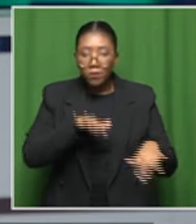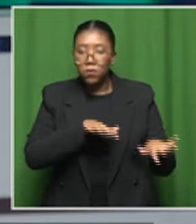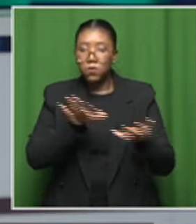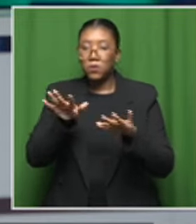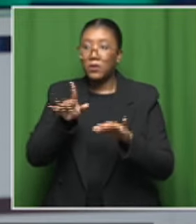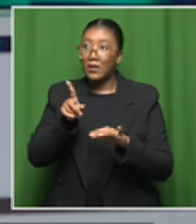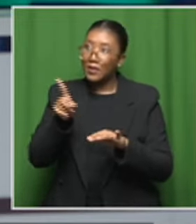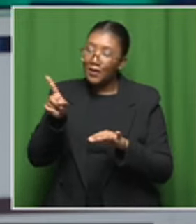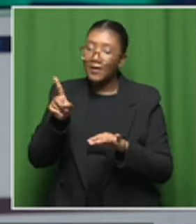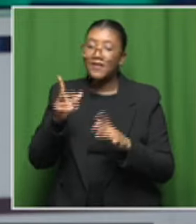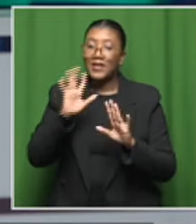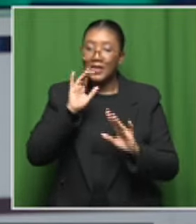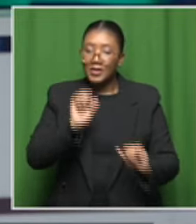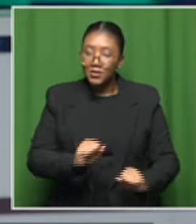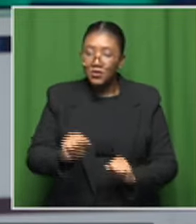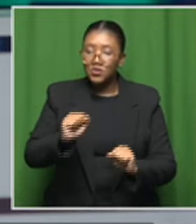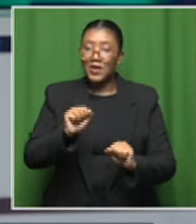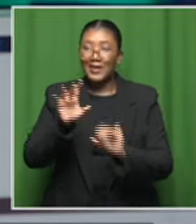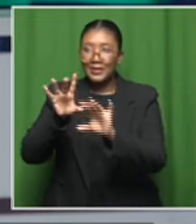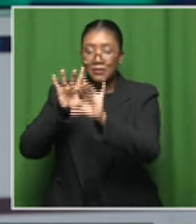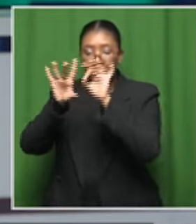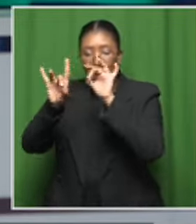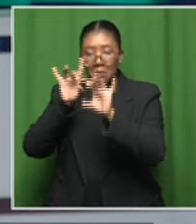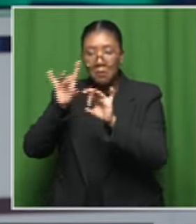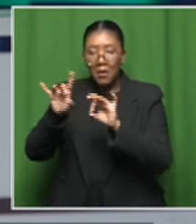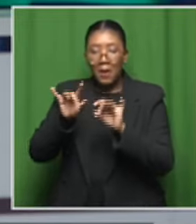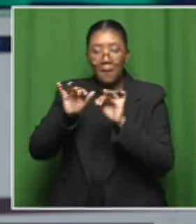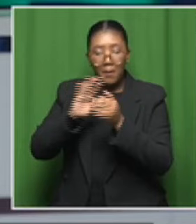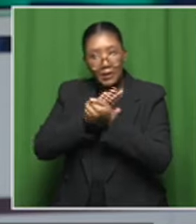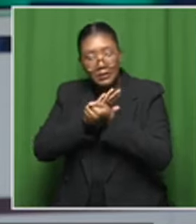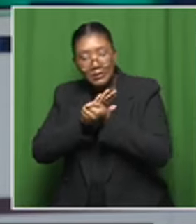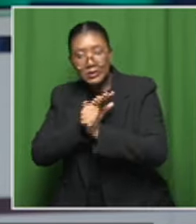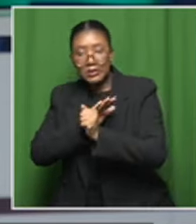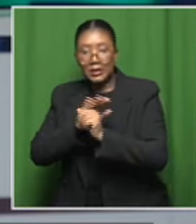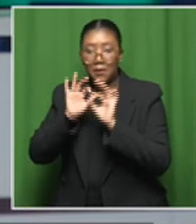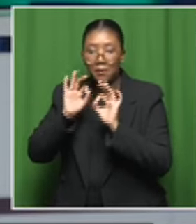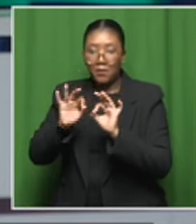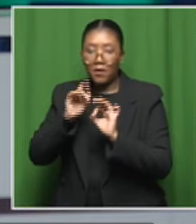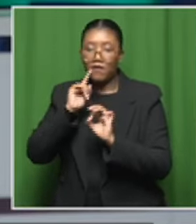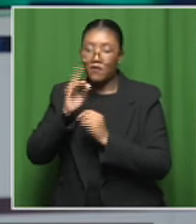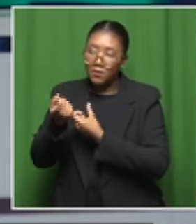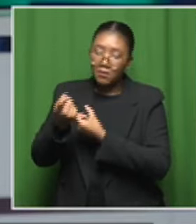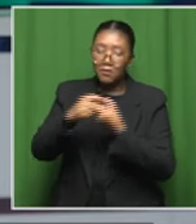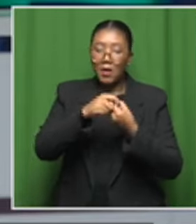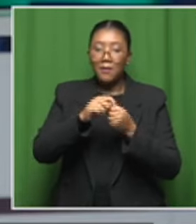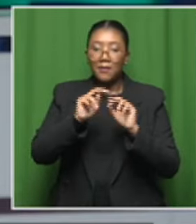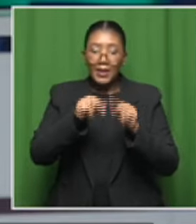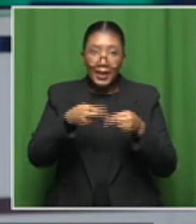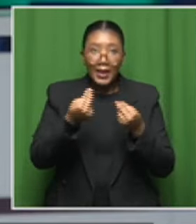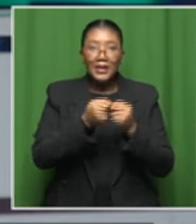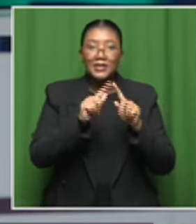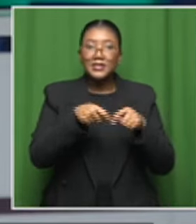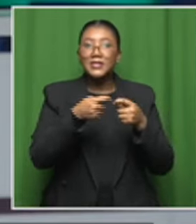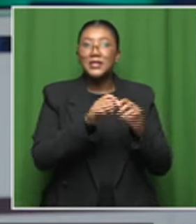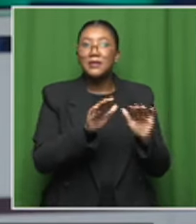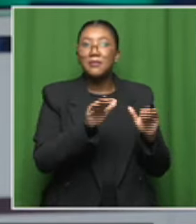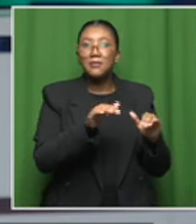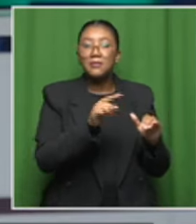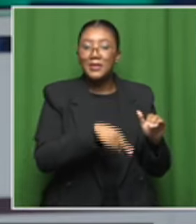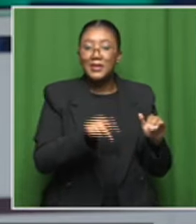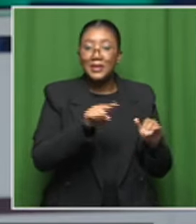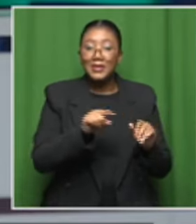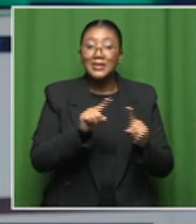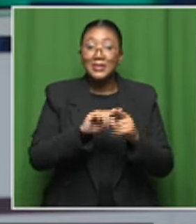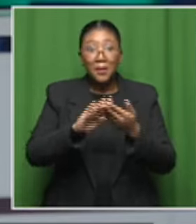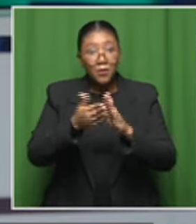strategy basically looks into that as well. Like I said, the community is a very, very, very big part of the strategy, to say we want